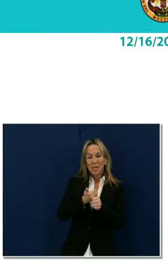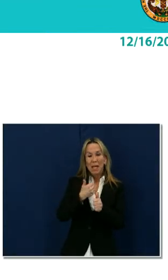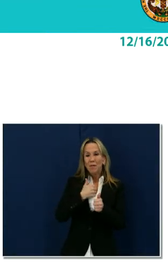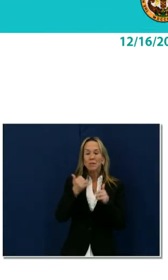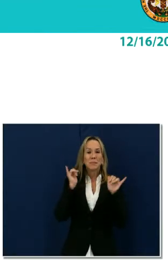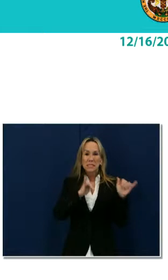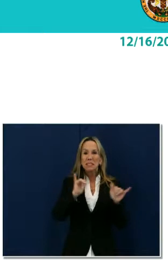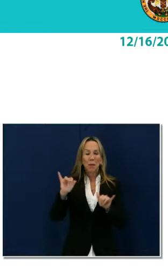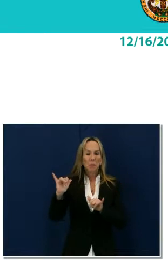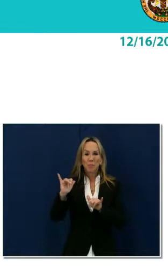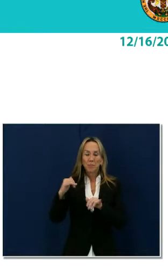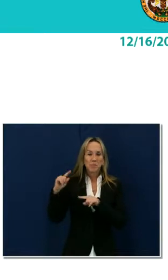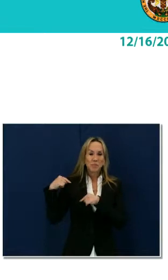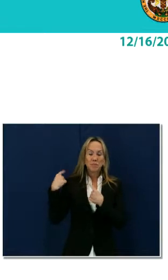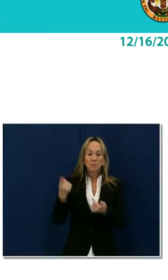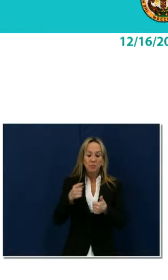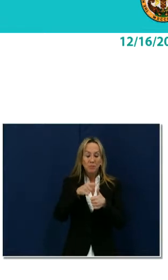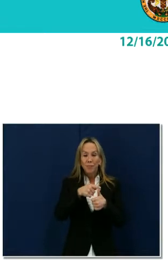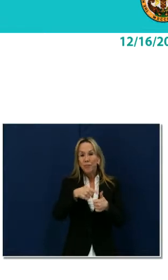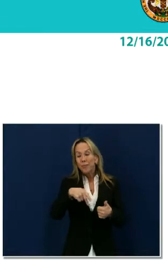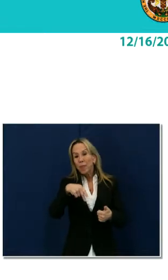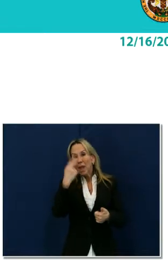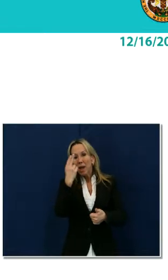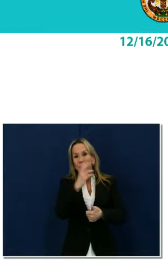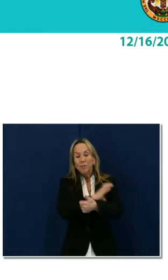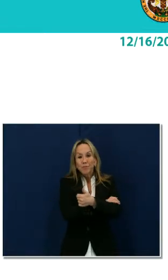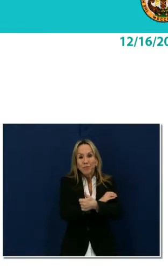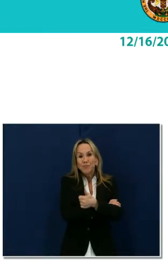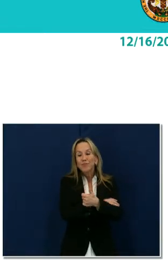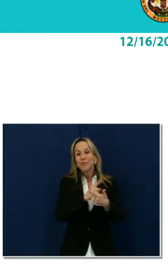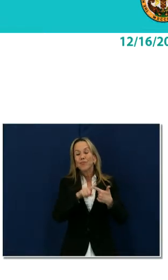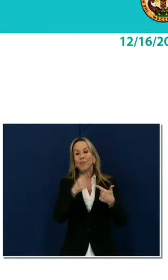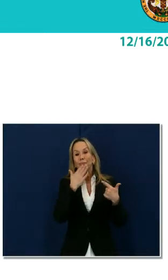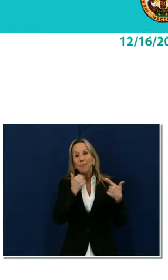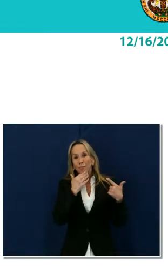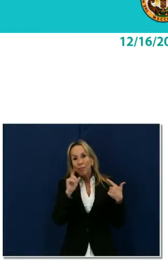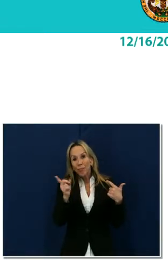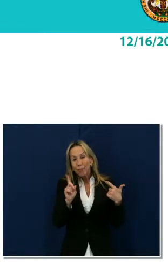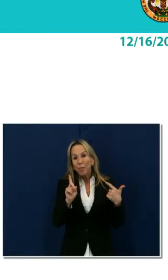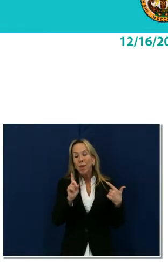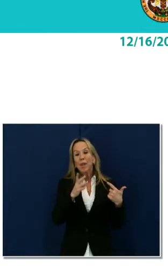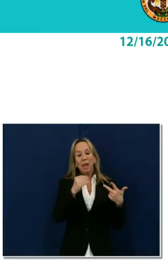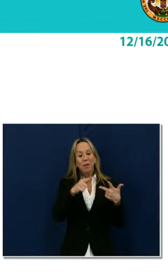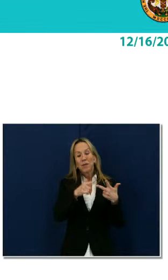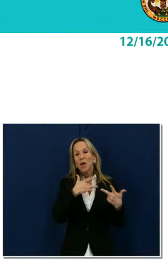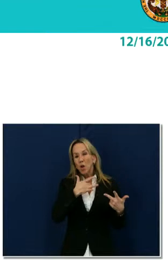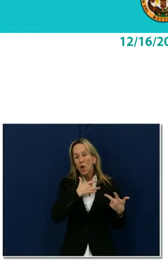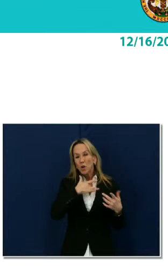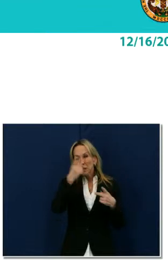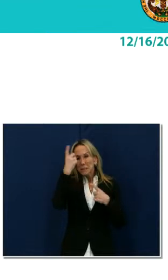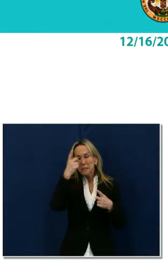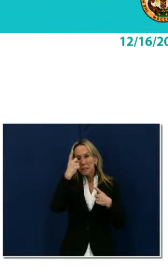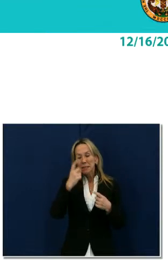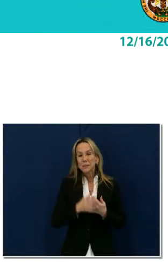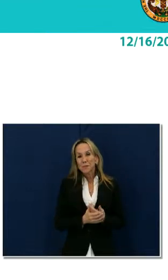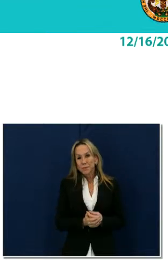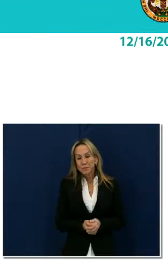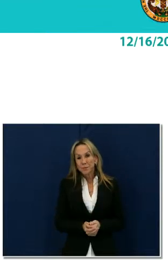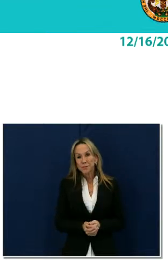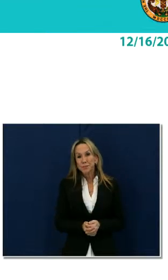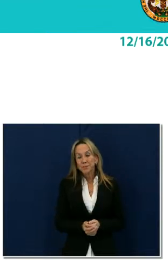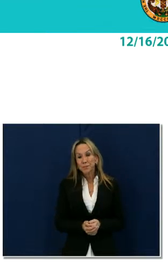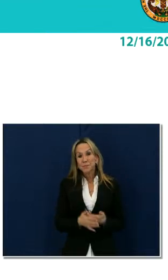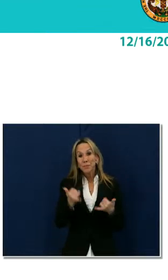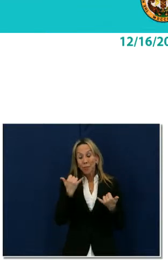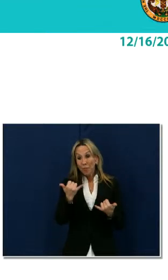previous reports, including hypertension is number 1, diabetes number 2, and heart disease is number 3. Now,